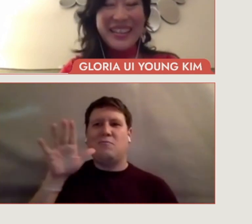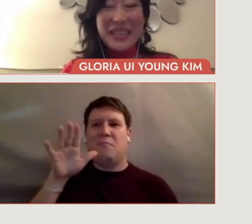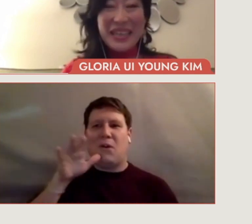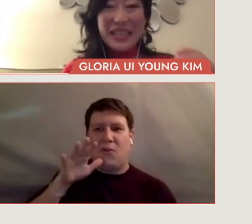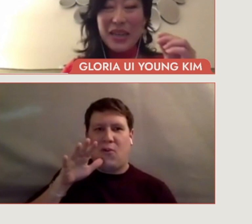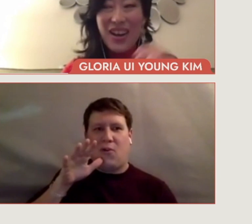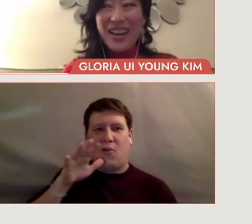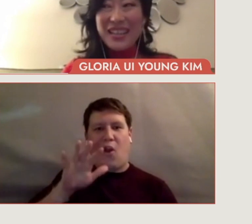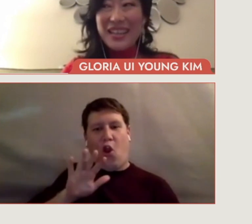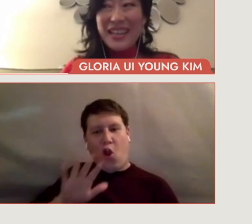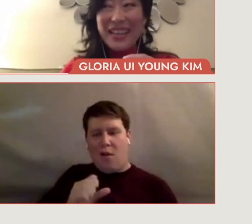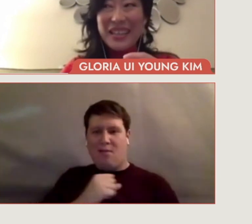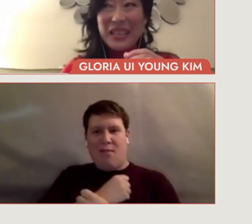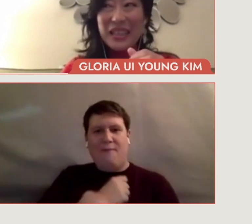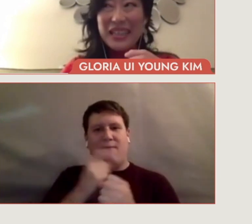That